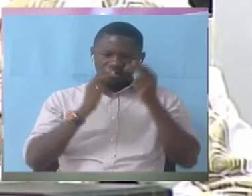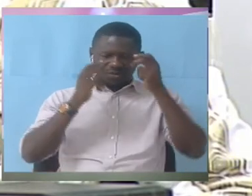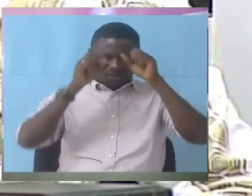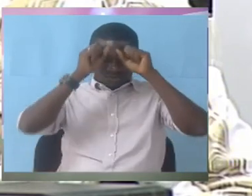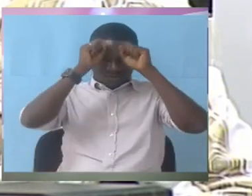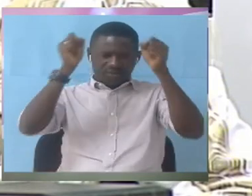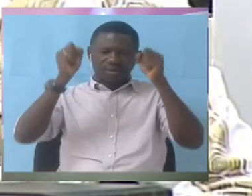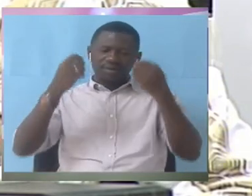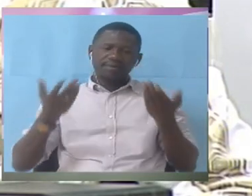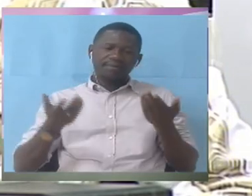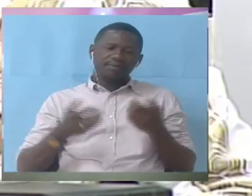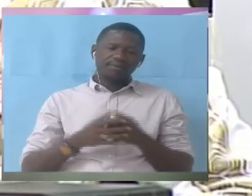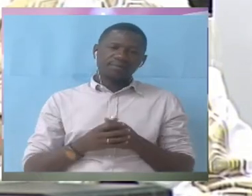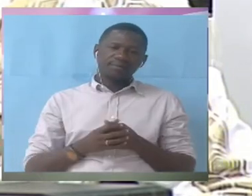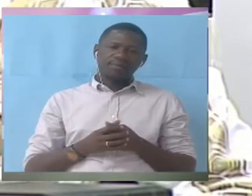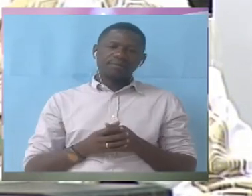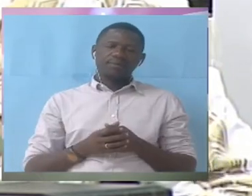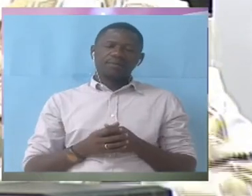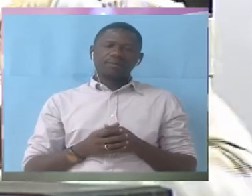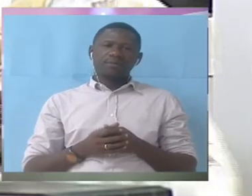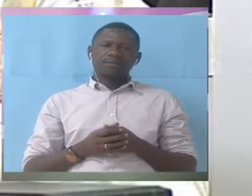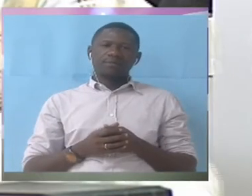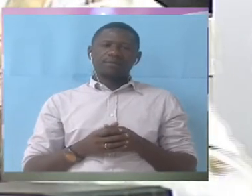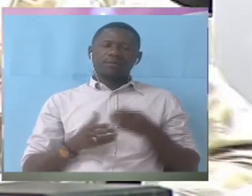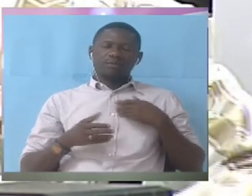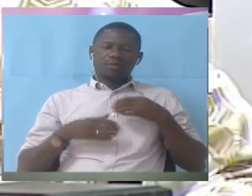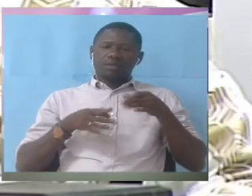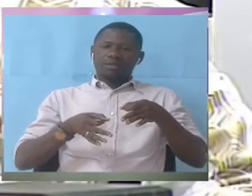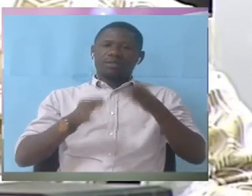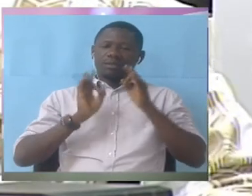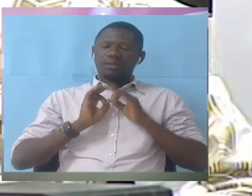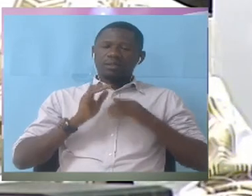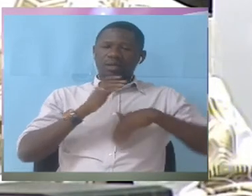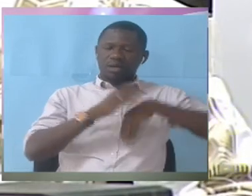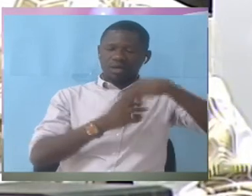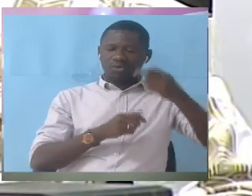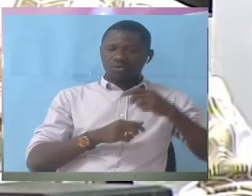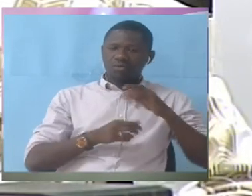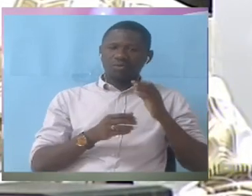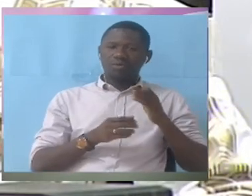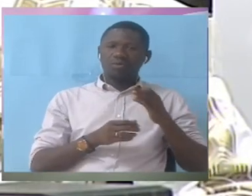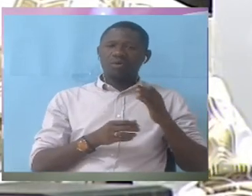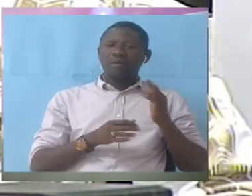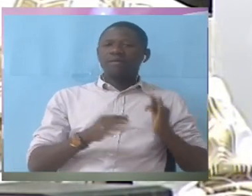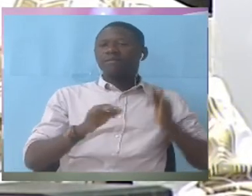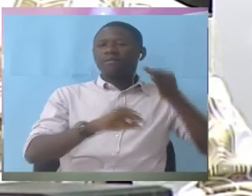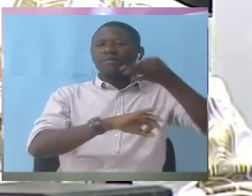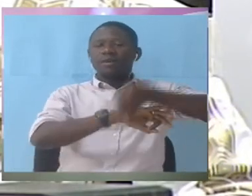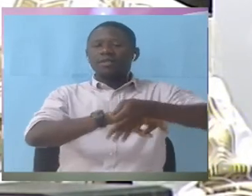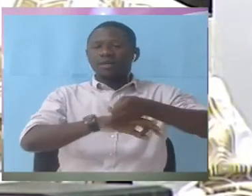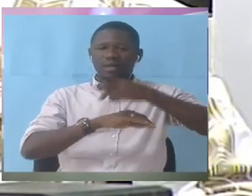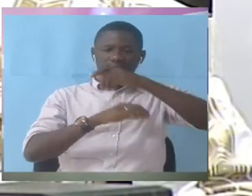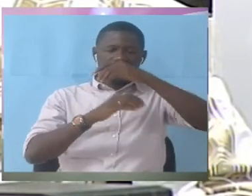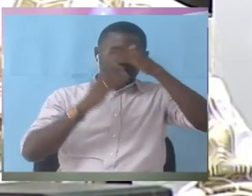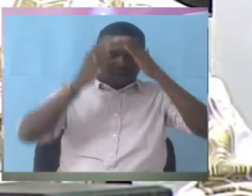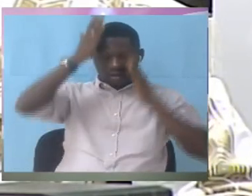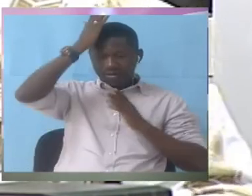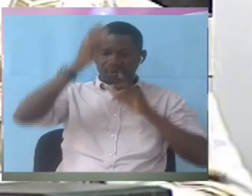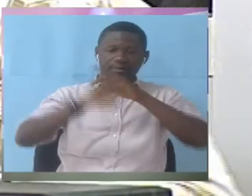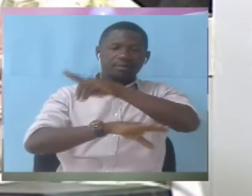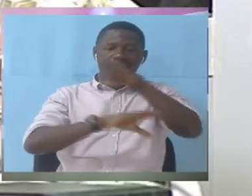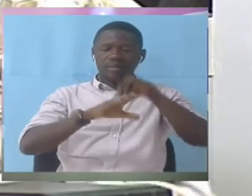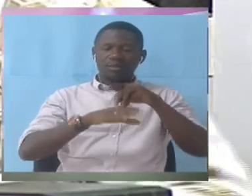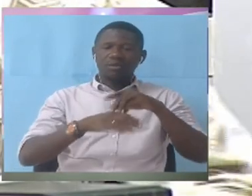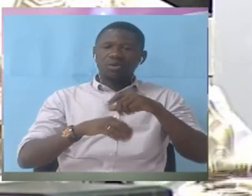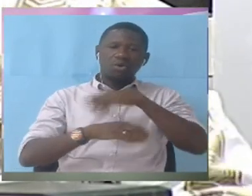taken out to Fajara barracks on three different occasions. Amna ñetti yoon yo xamne nak genné nañ ma yobuma Fajara barracks.